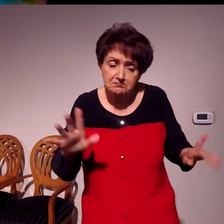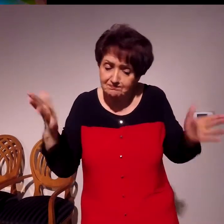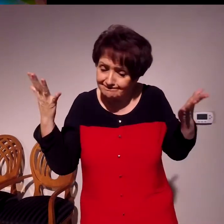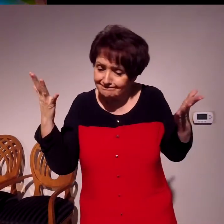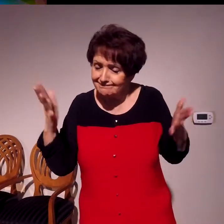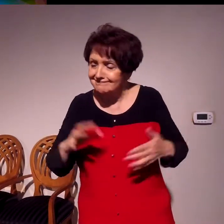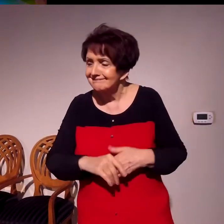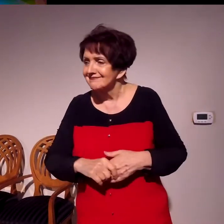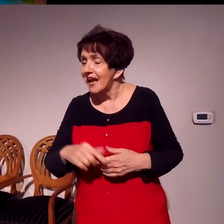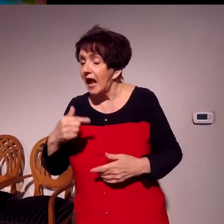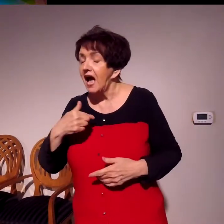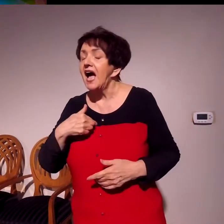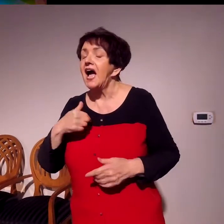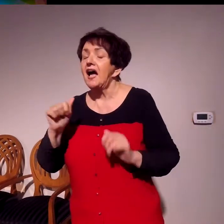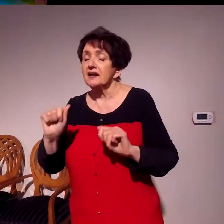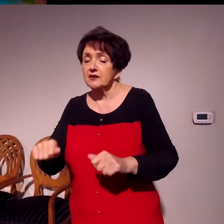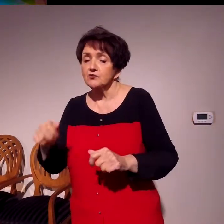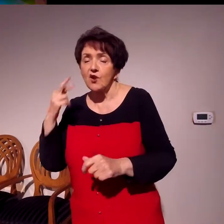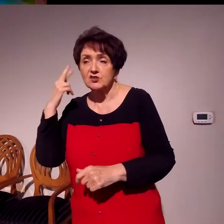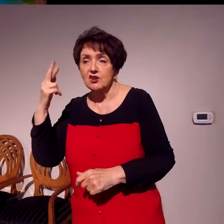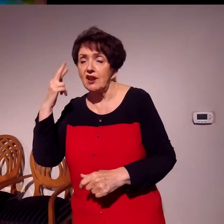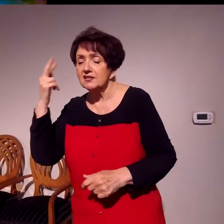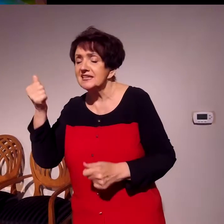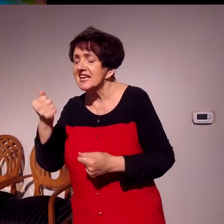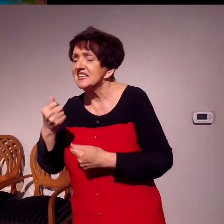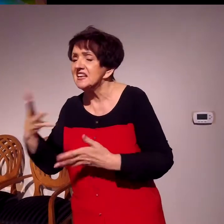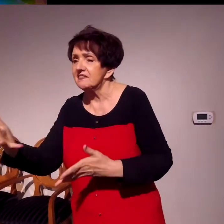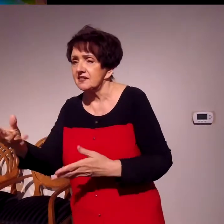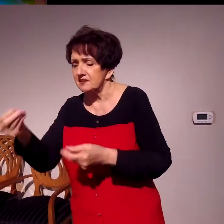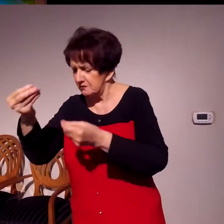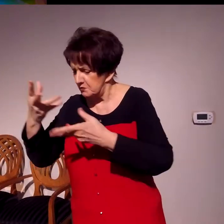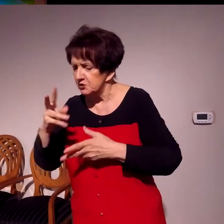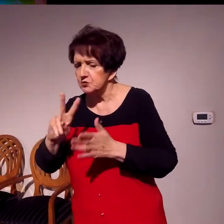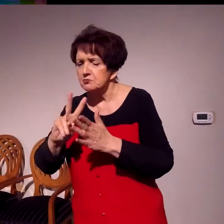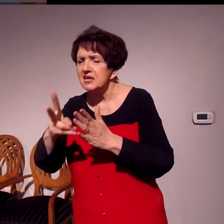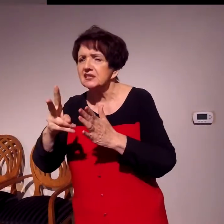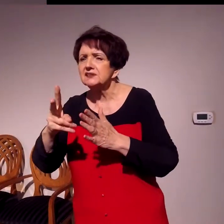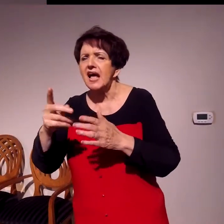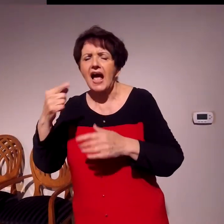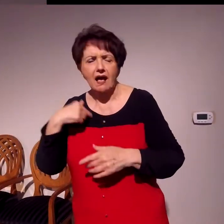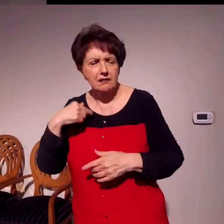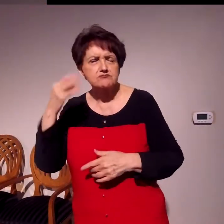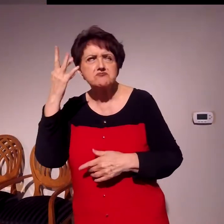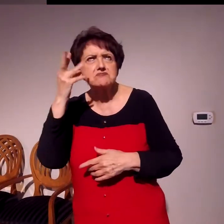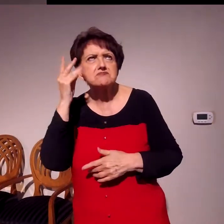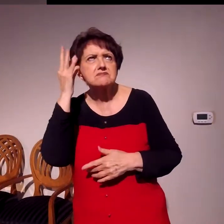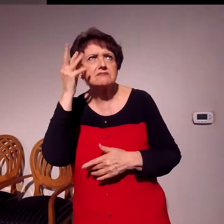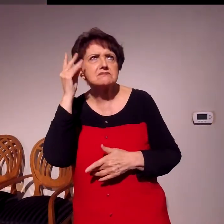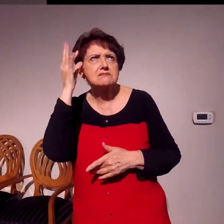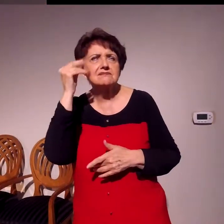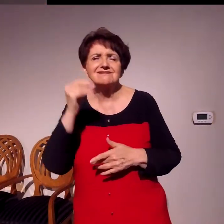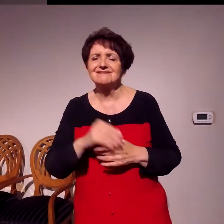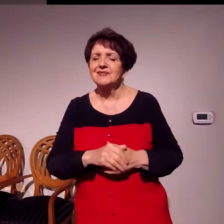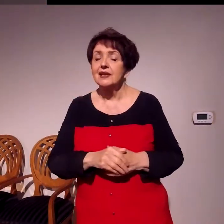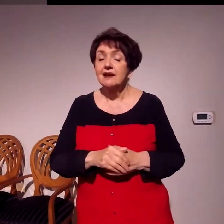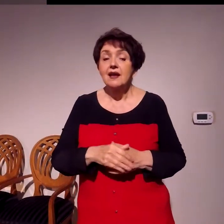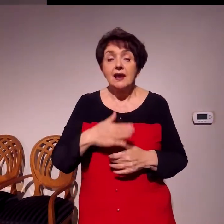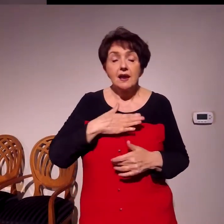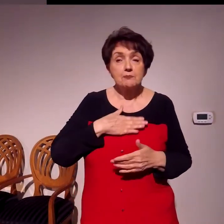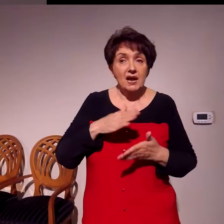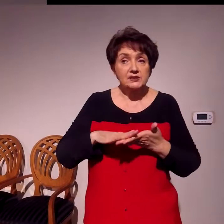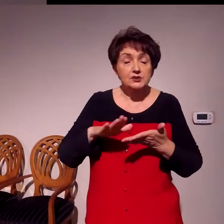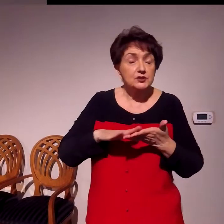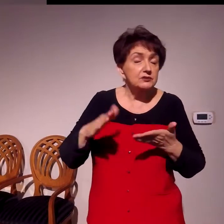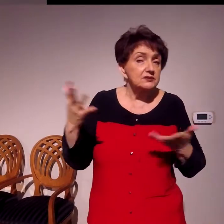I can rationalize anything. Just give me 2 minutes and I'll think about it. Right? And my excuse